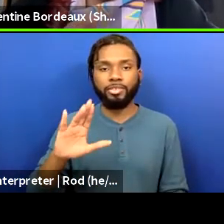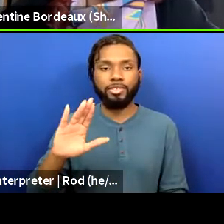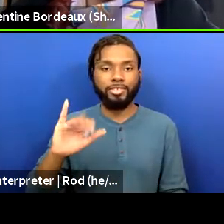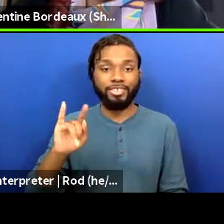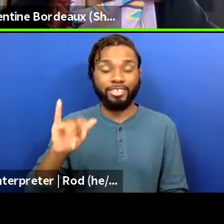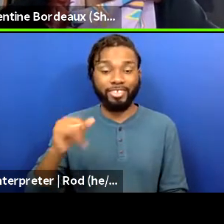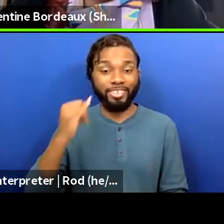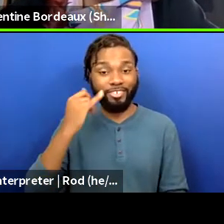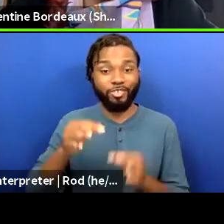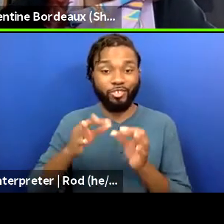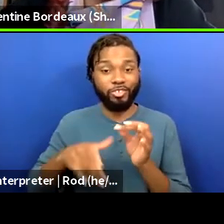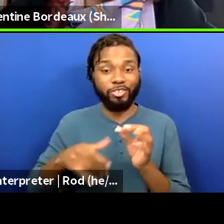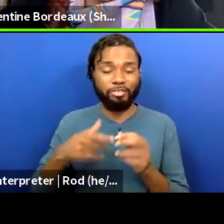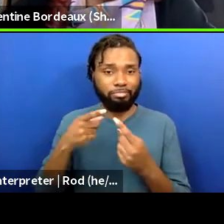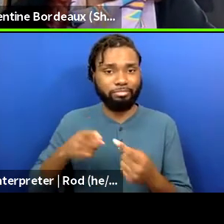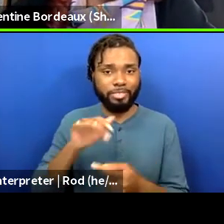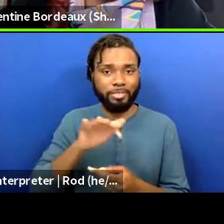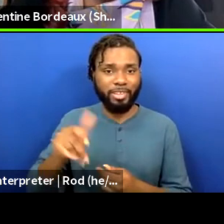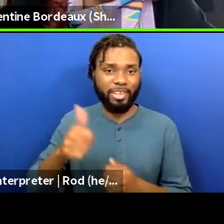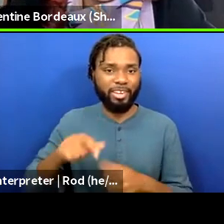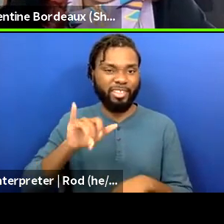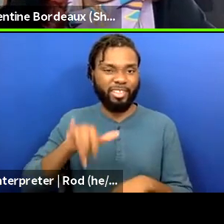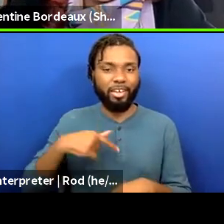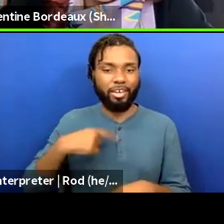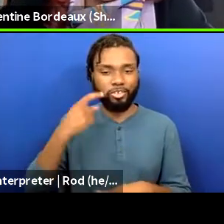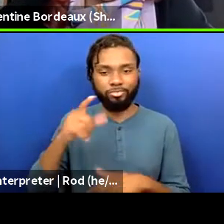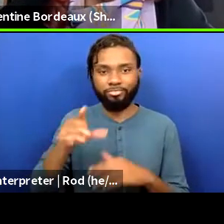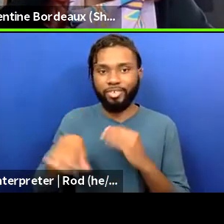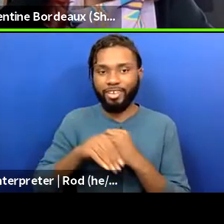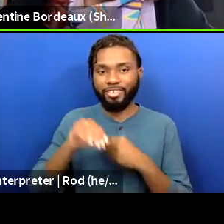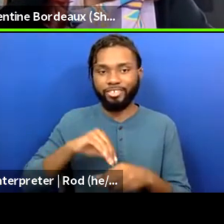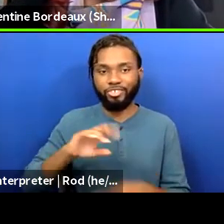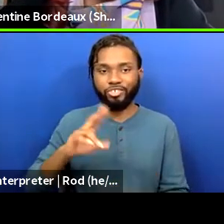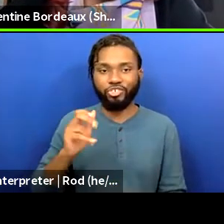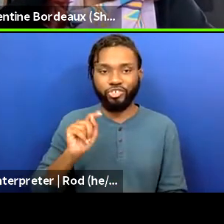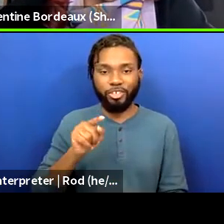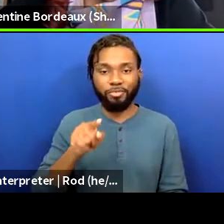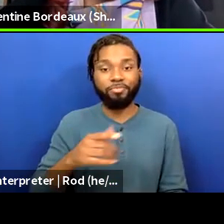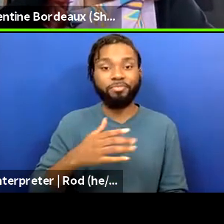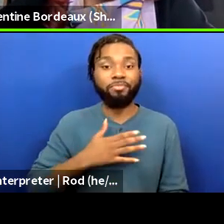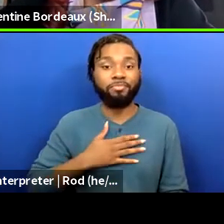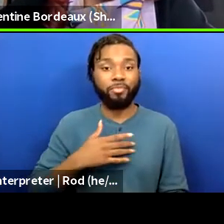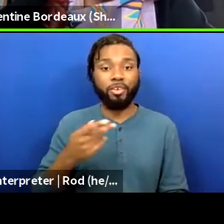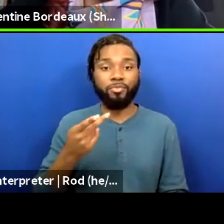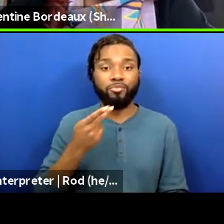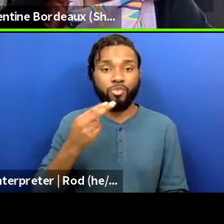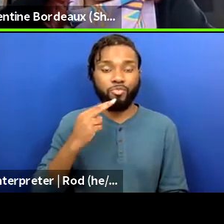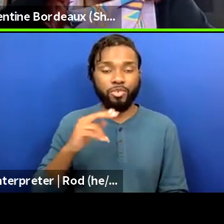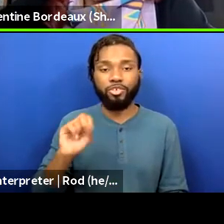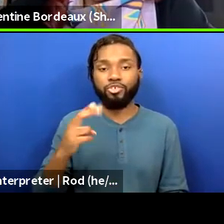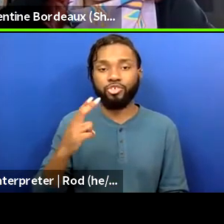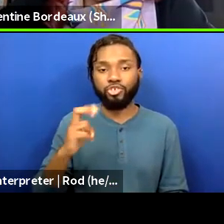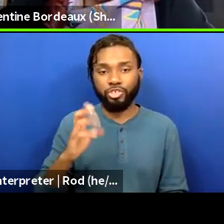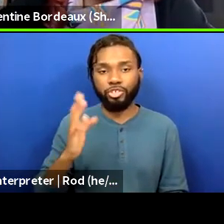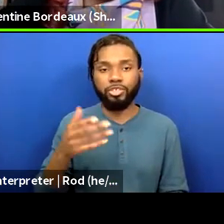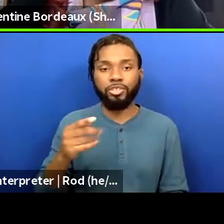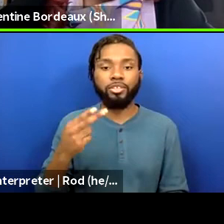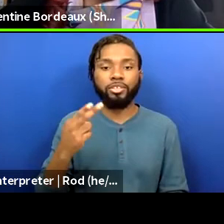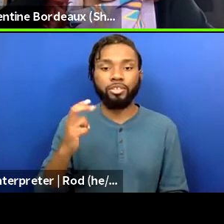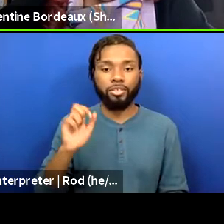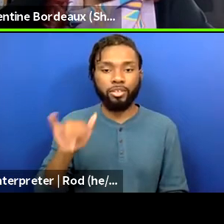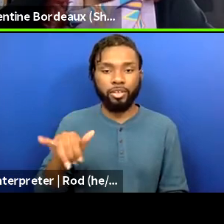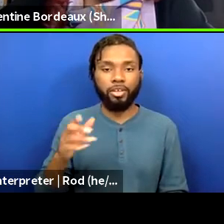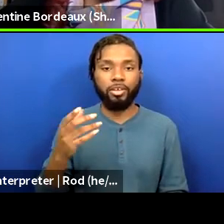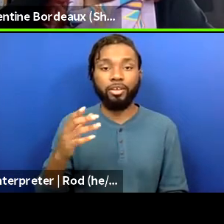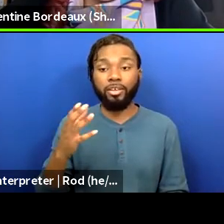interpreter was having trouble spelling any of that, I just put it in the chat. My pronouns are she, they, we. I